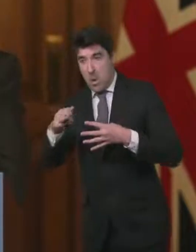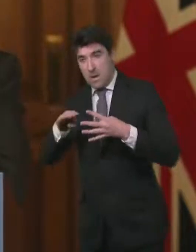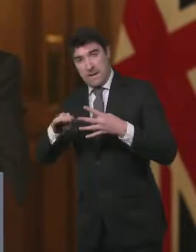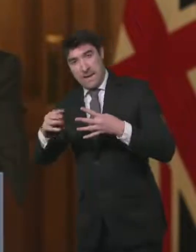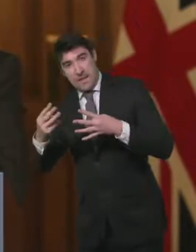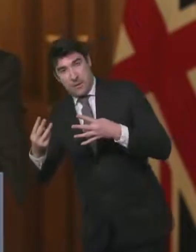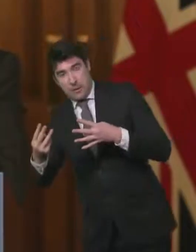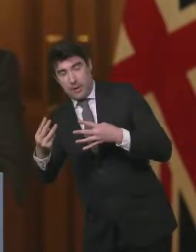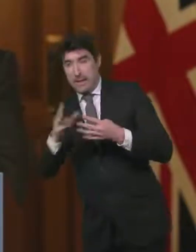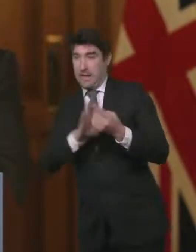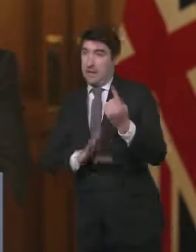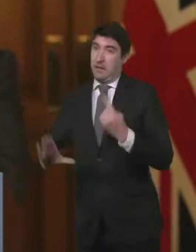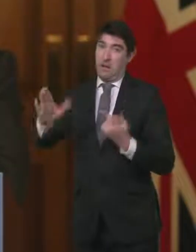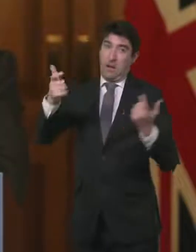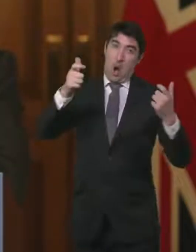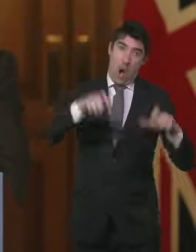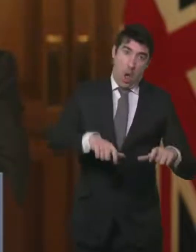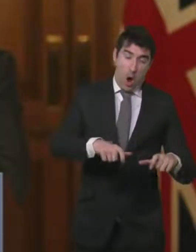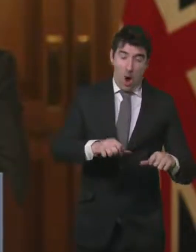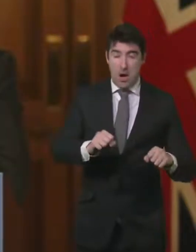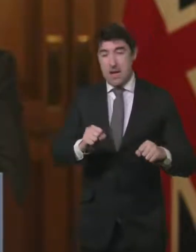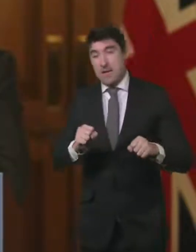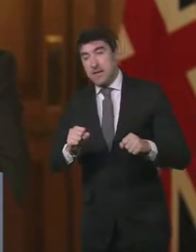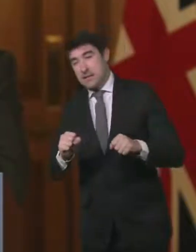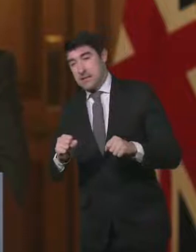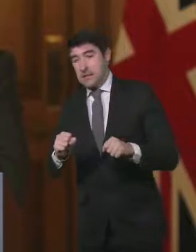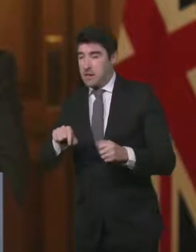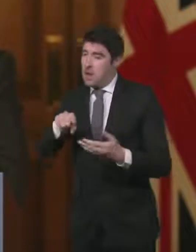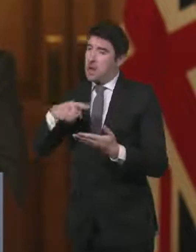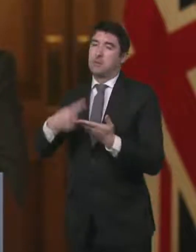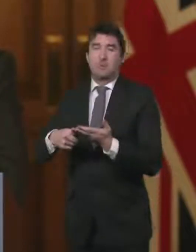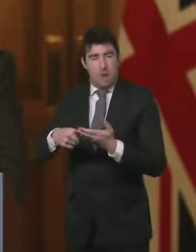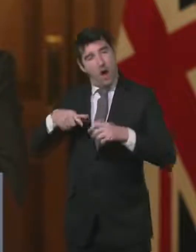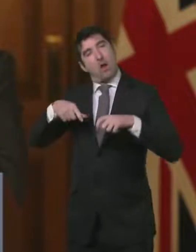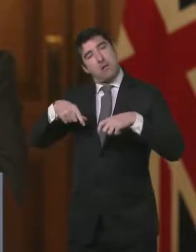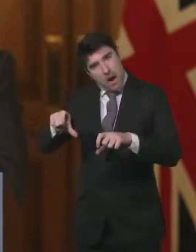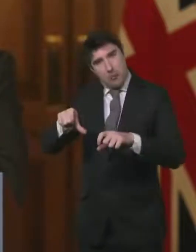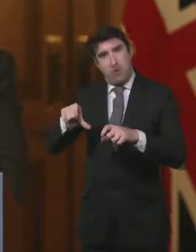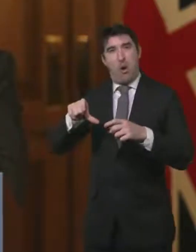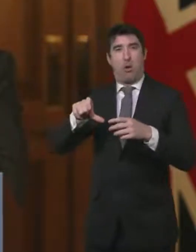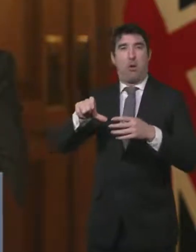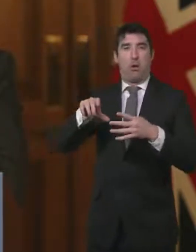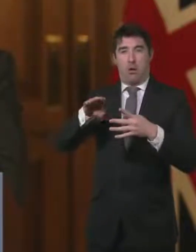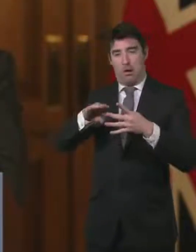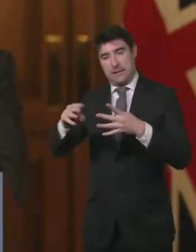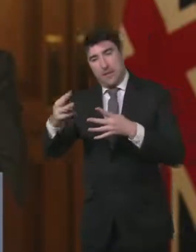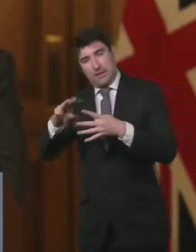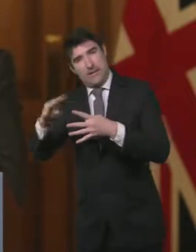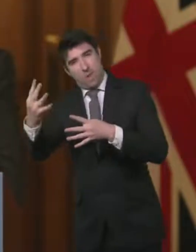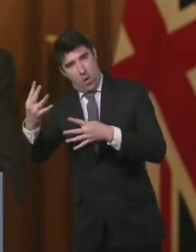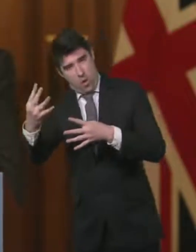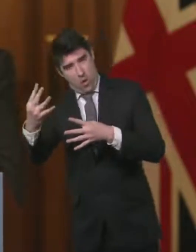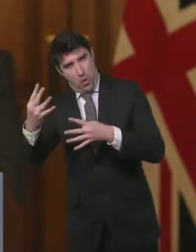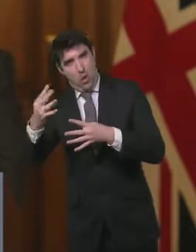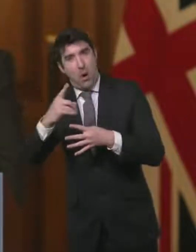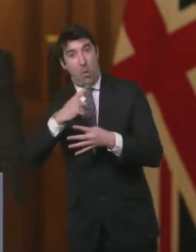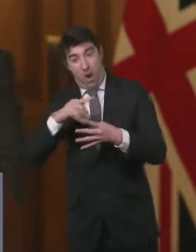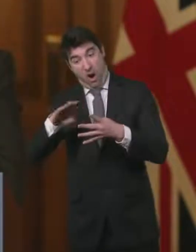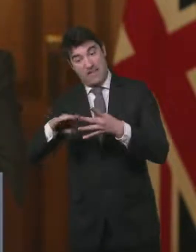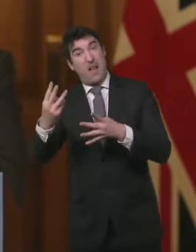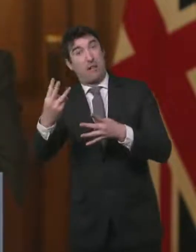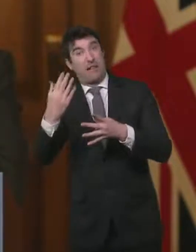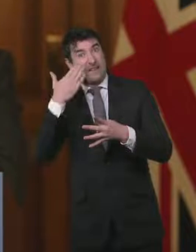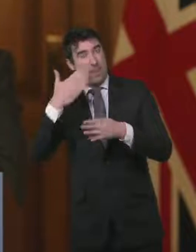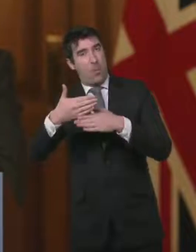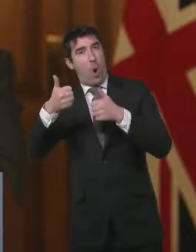tier 3 was working on, at least on the old variant. We thought it right to continue with